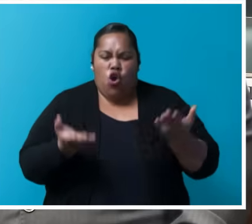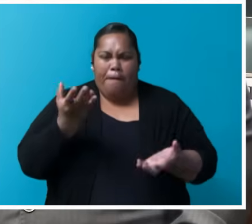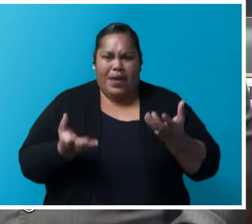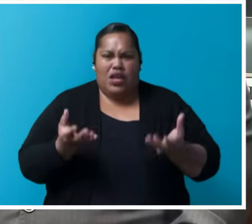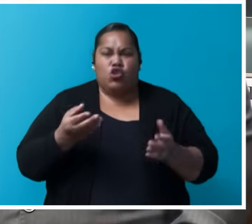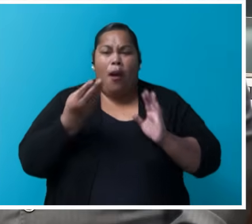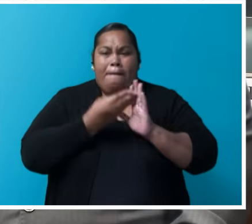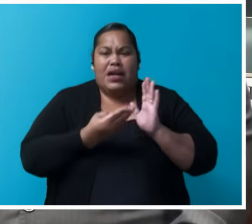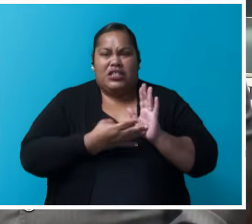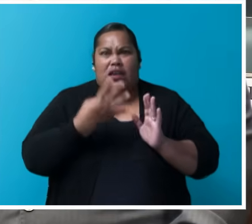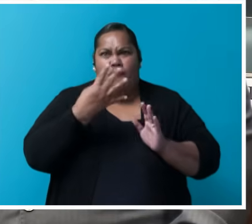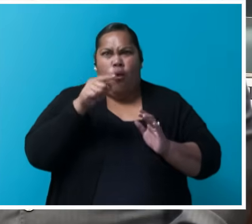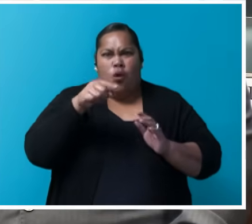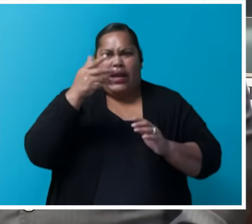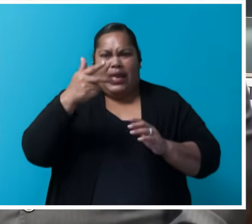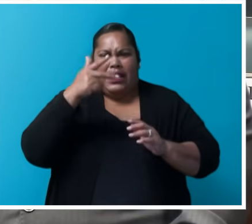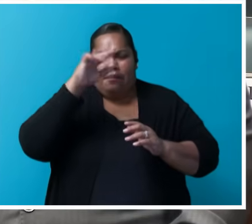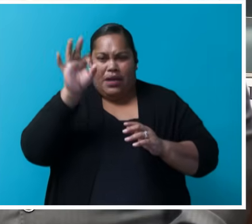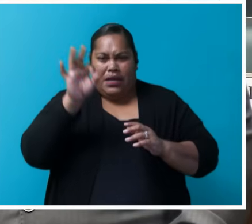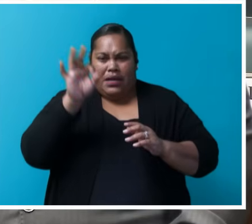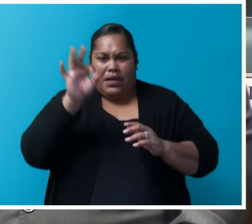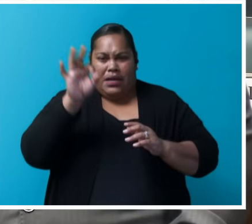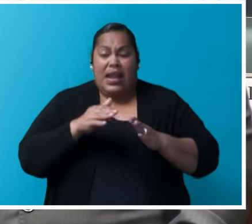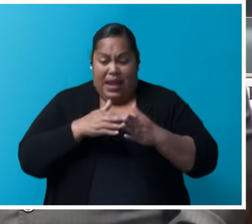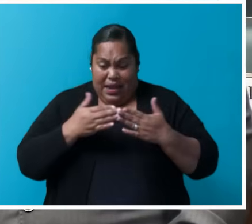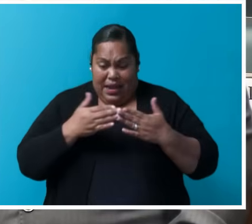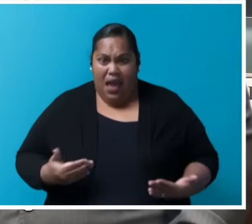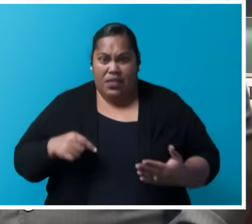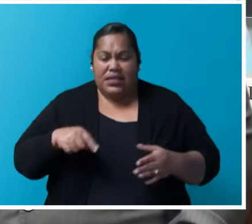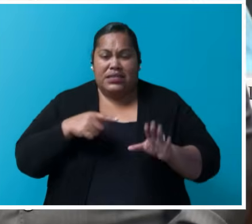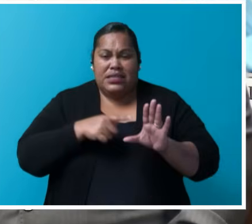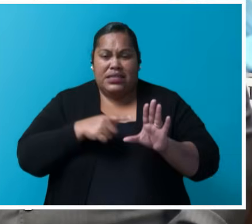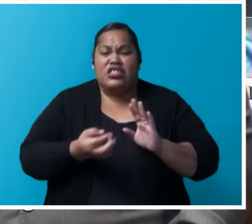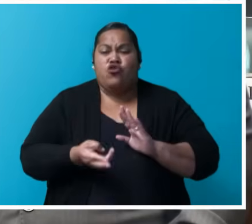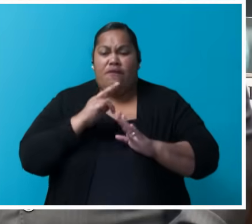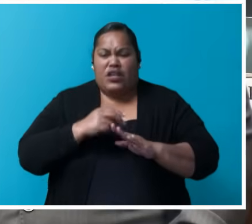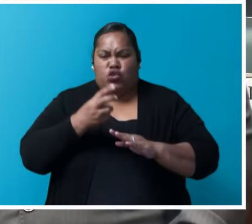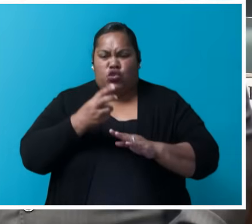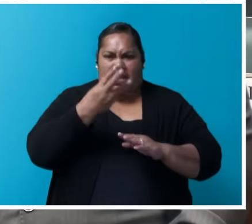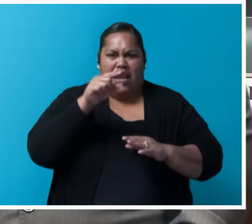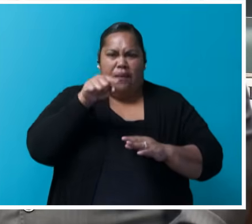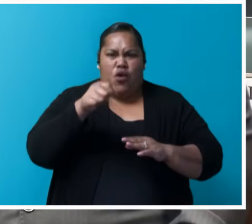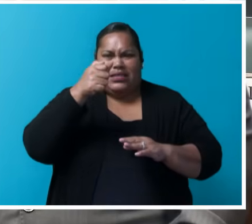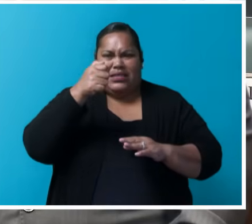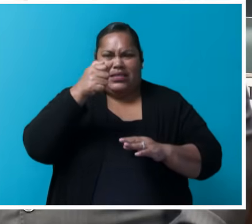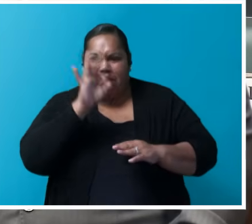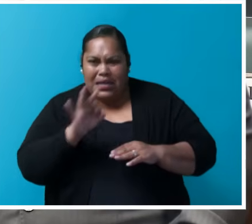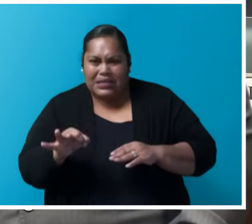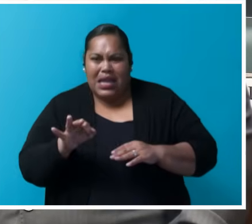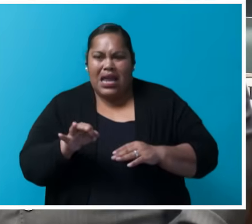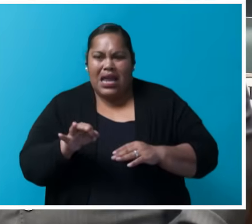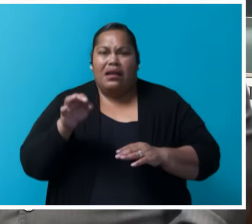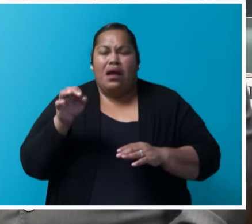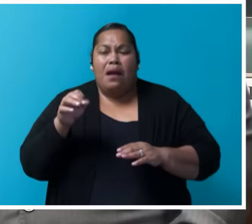budgeted 4.8%. And in the current year, it is revised to 3.6%, below the